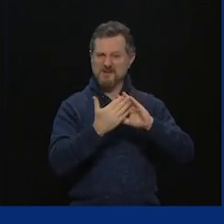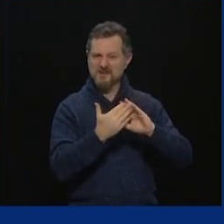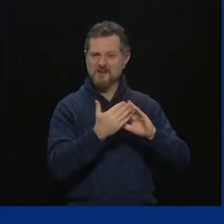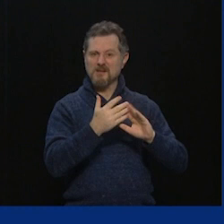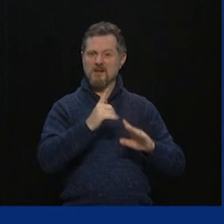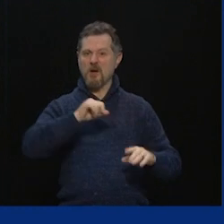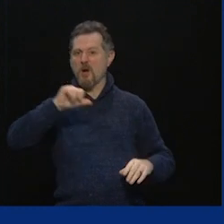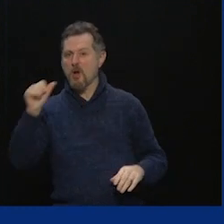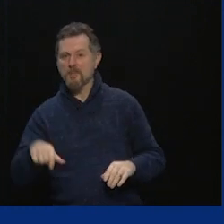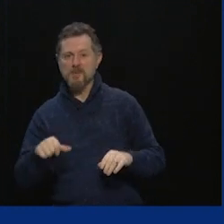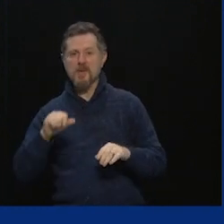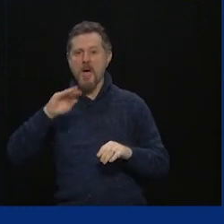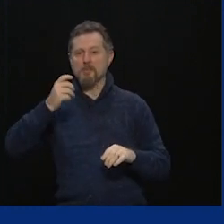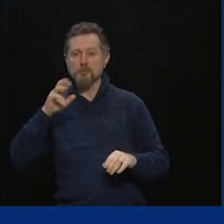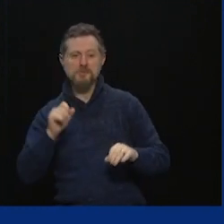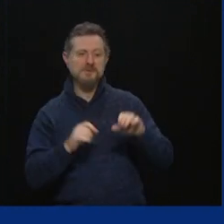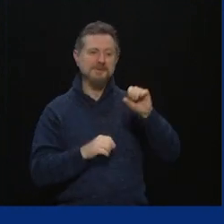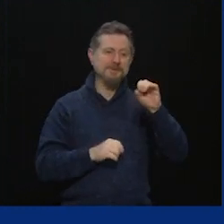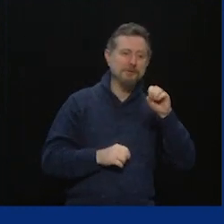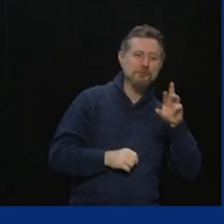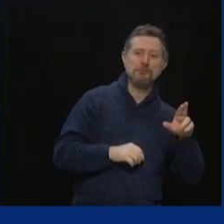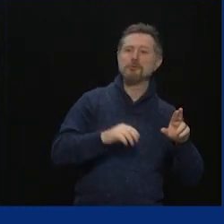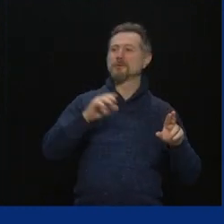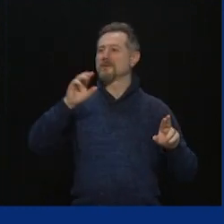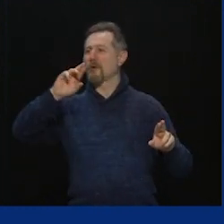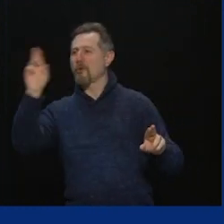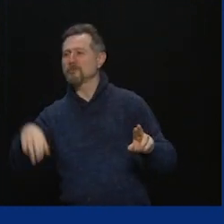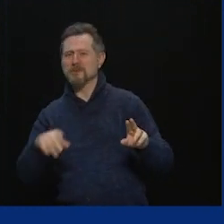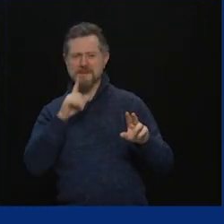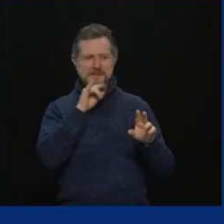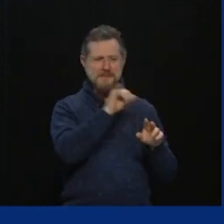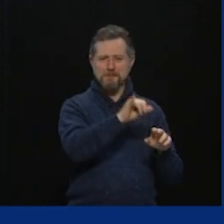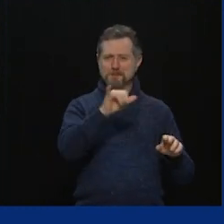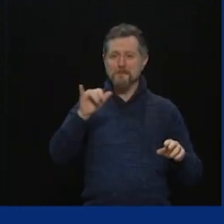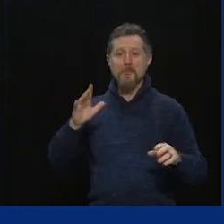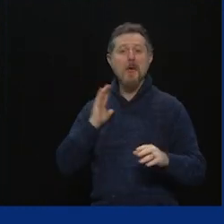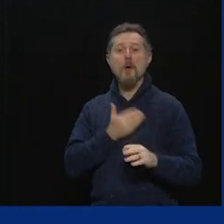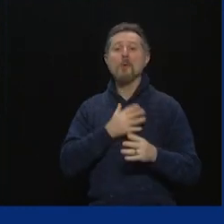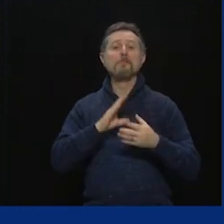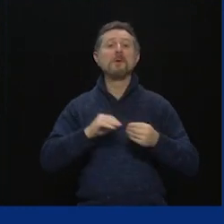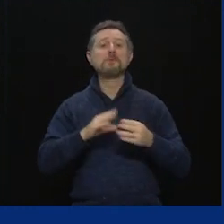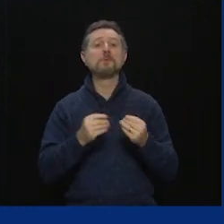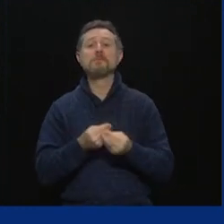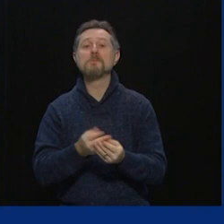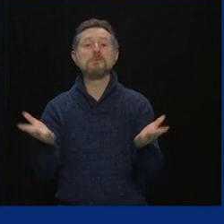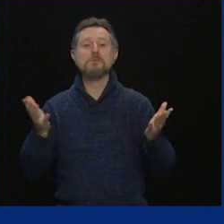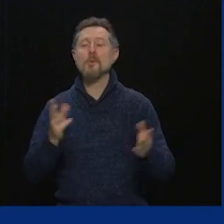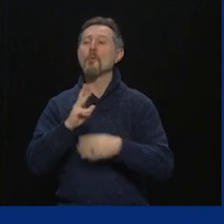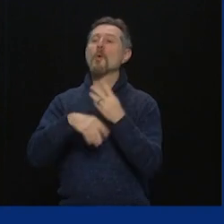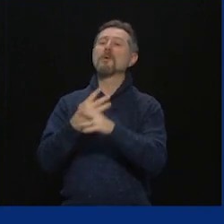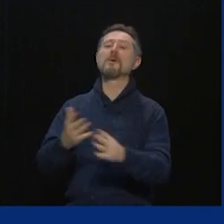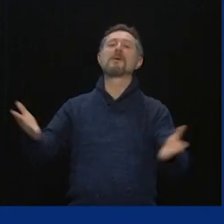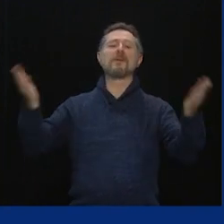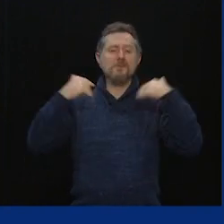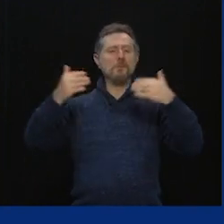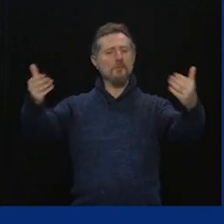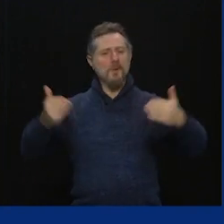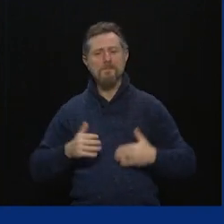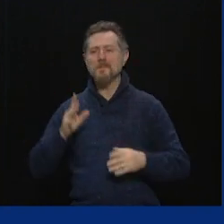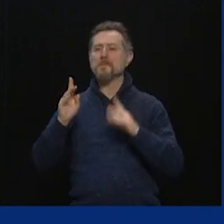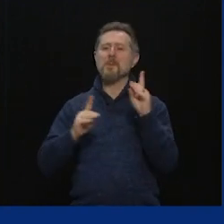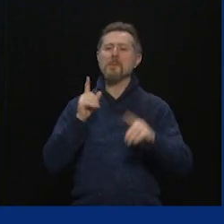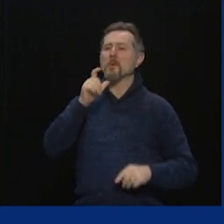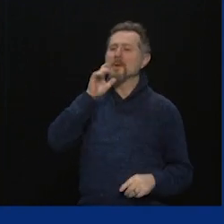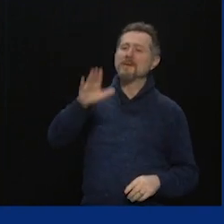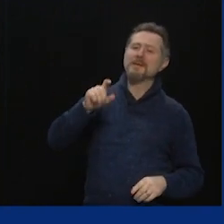Rochester. So our message to the world is, send us your people, send us those who need the cloak of comfort